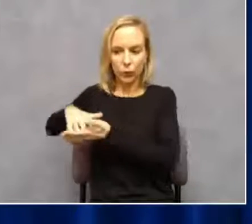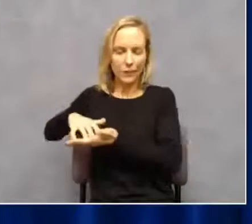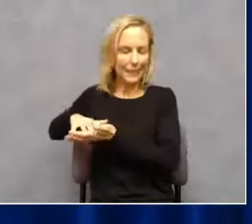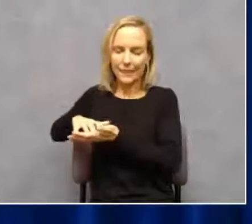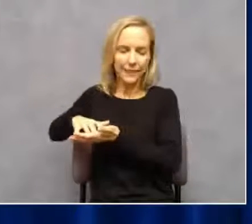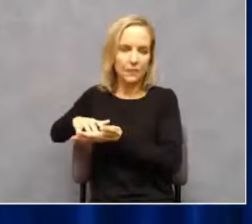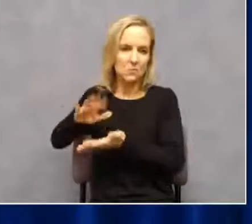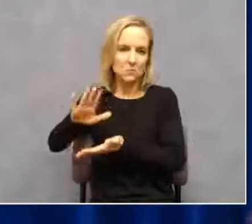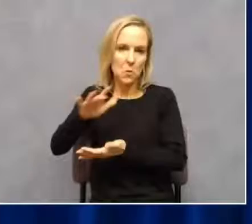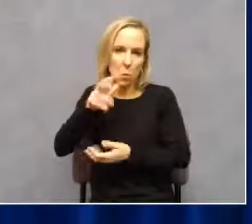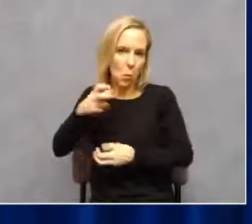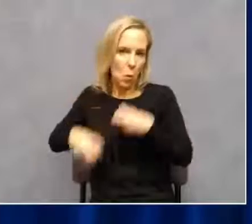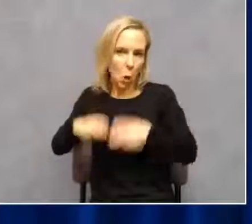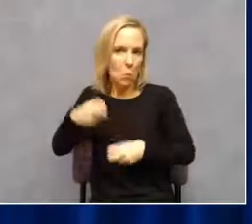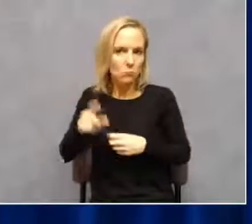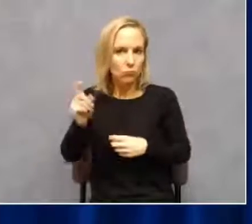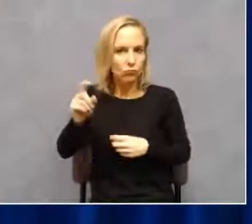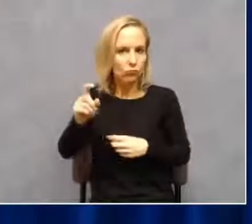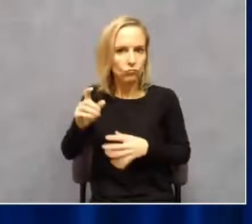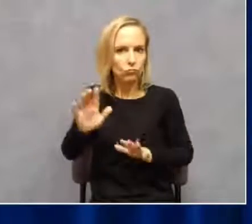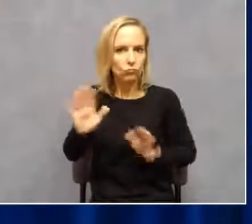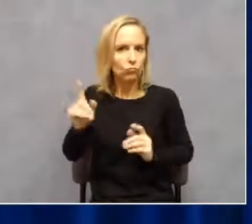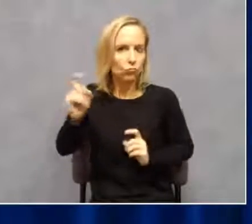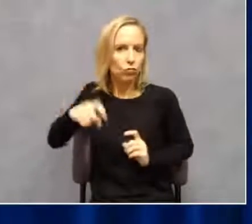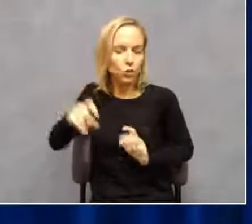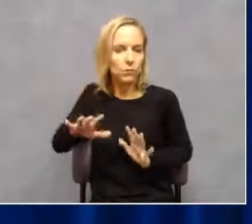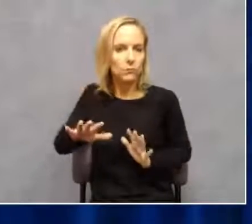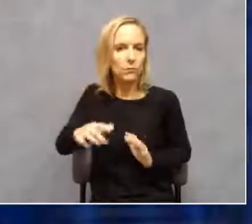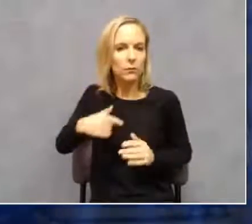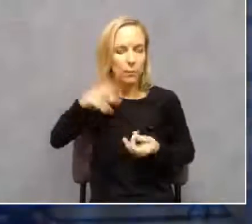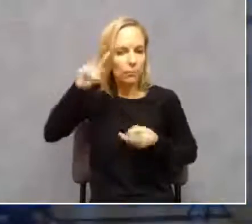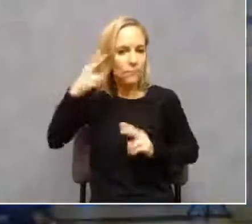problem, because it would not be a problem. I'm sorry, I missed that part.